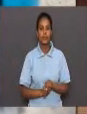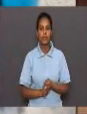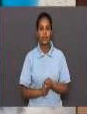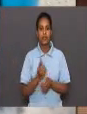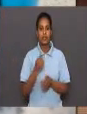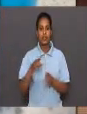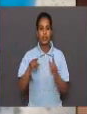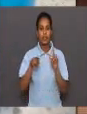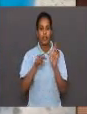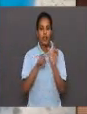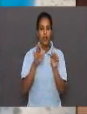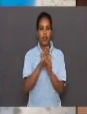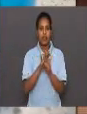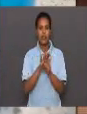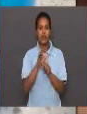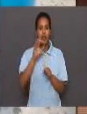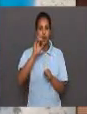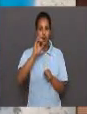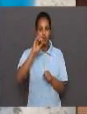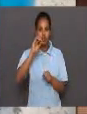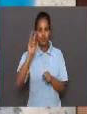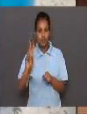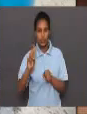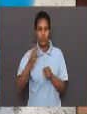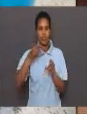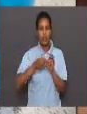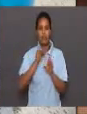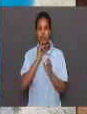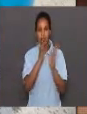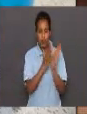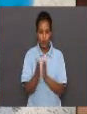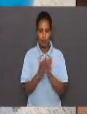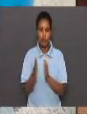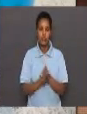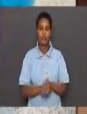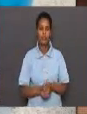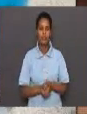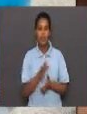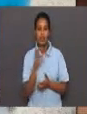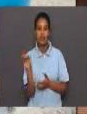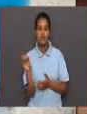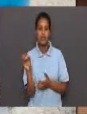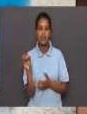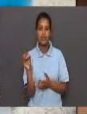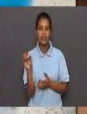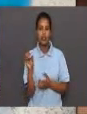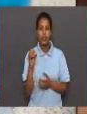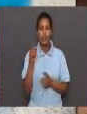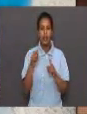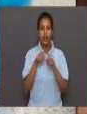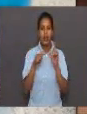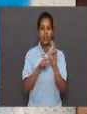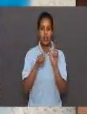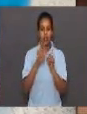At the cathode, oxygen gas is produced, and at the